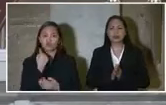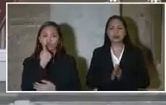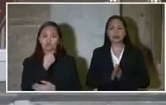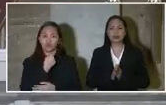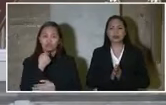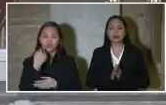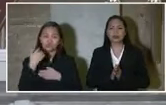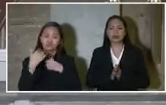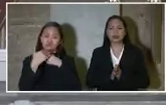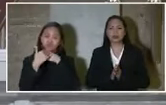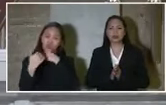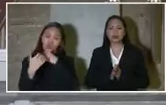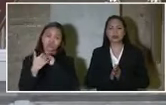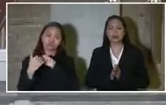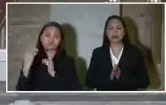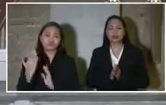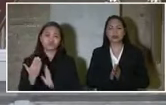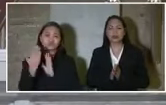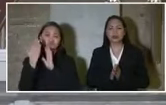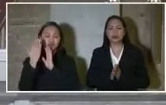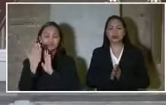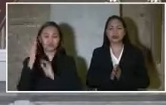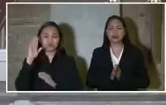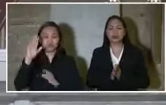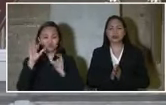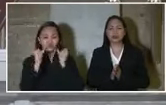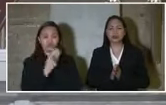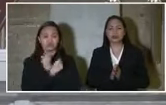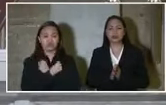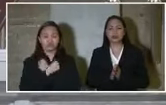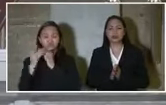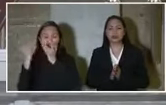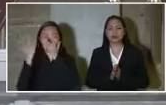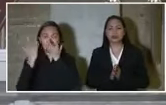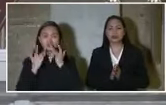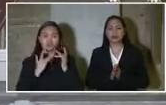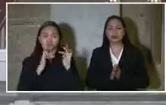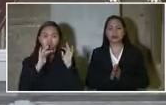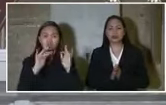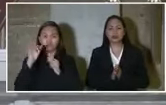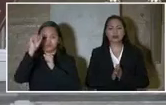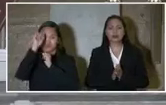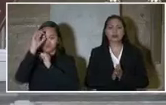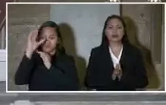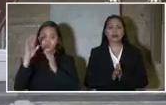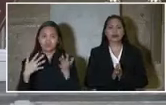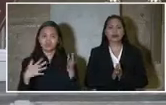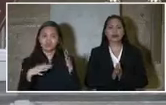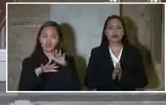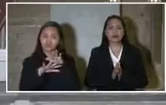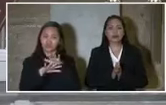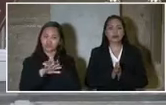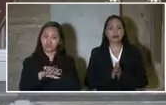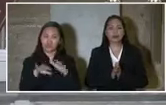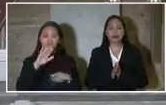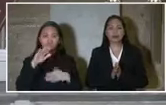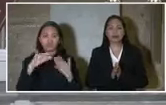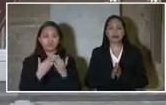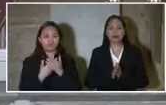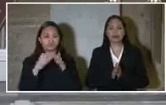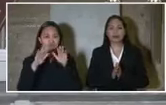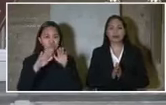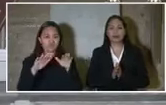have summoned before you. In your compassion, O merciful Father, gather to yourself all your